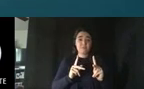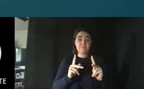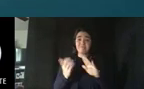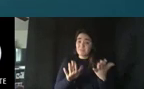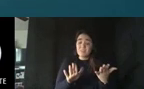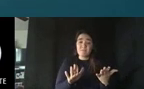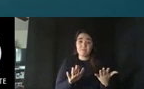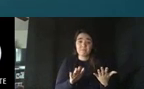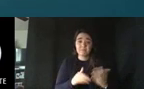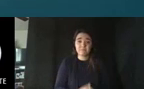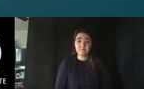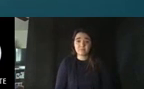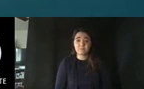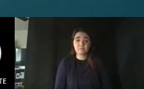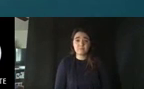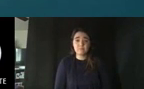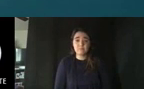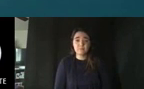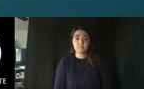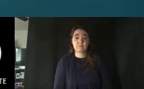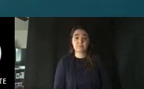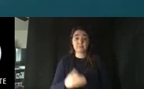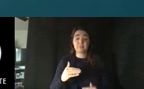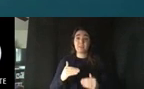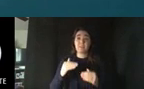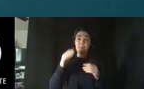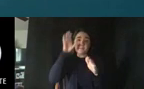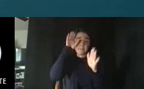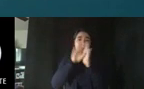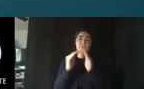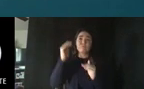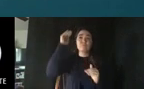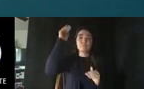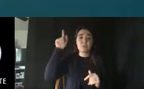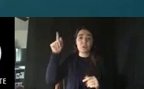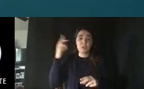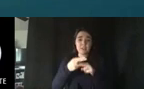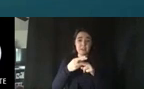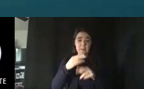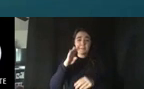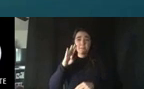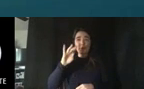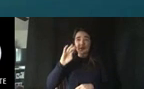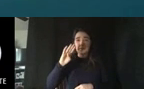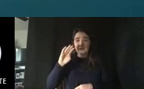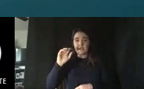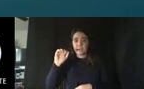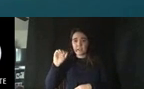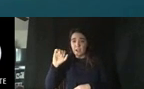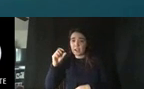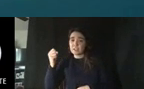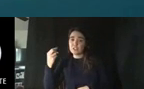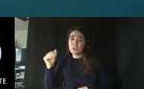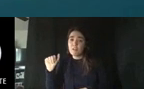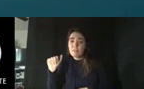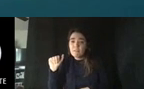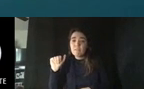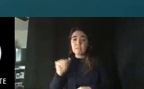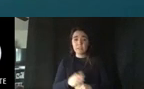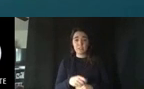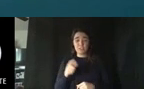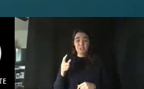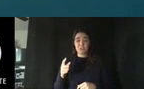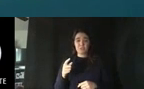The top picture is of a young girl named Bibi Aisha. She was forced to marry